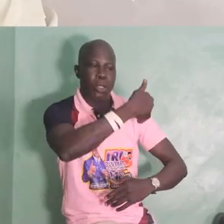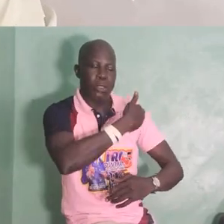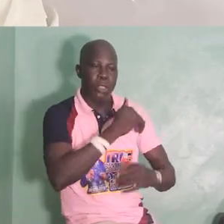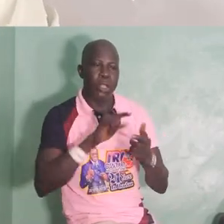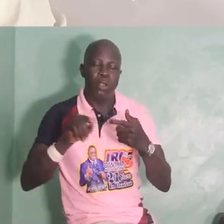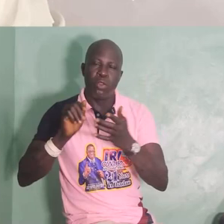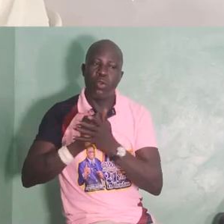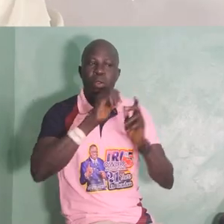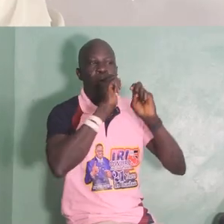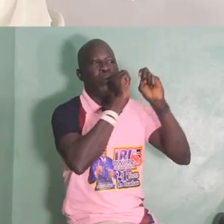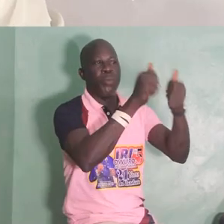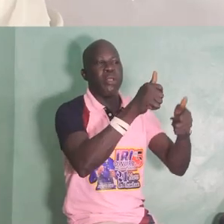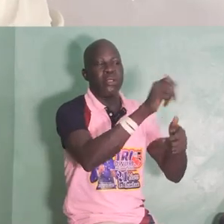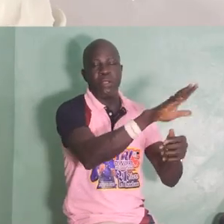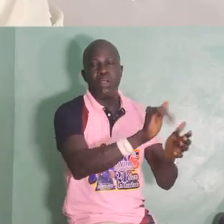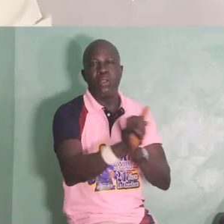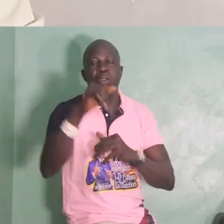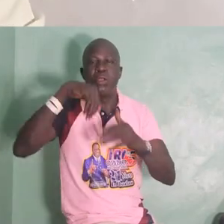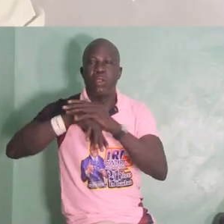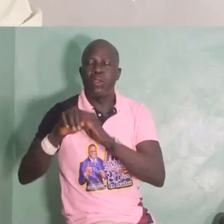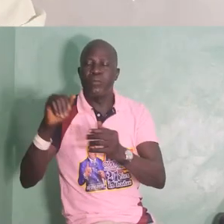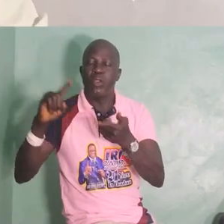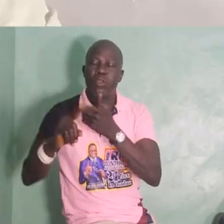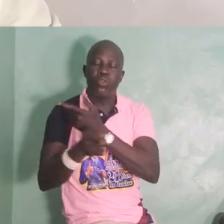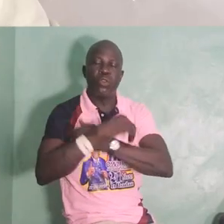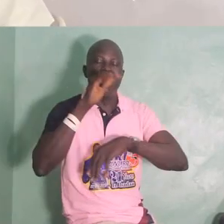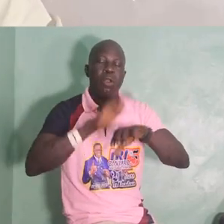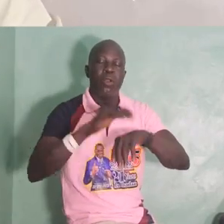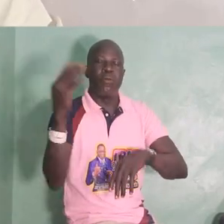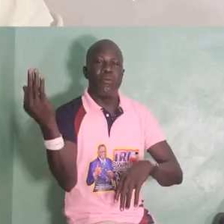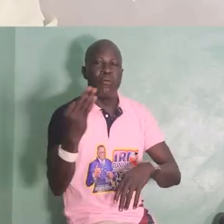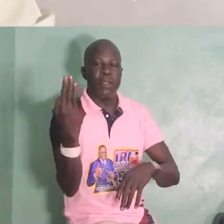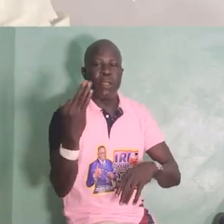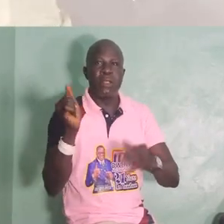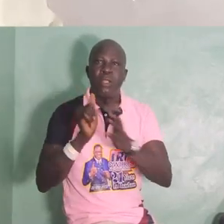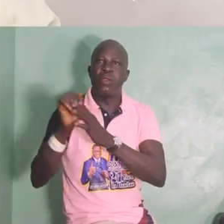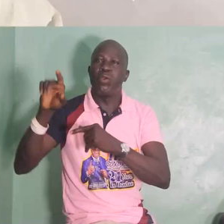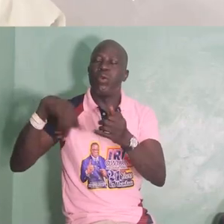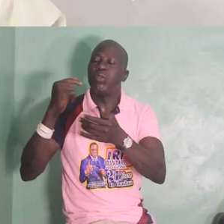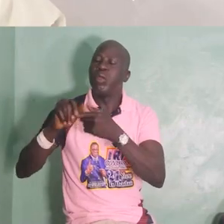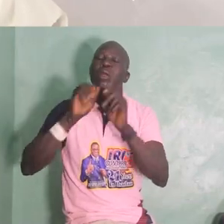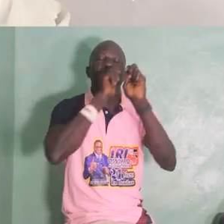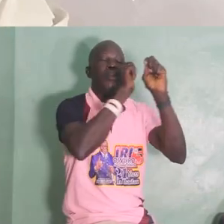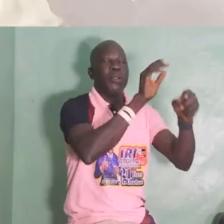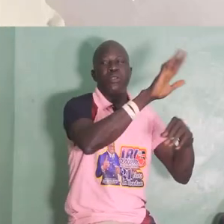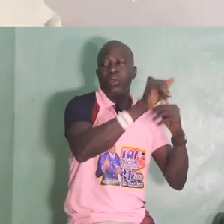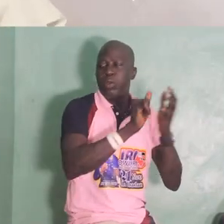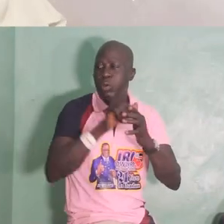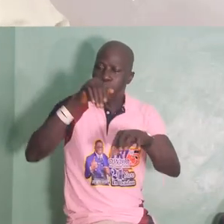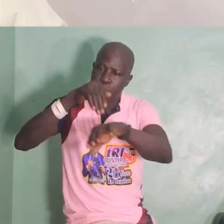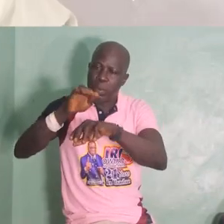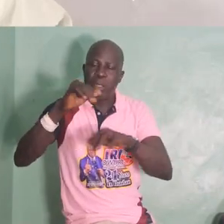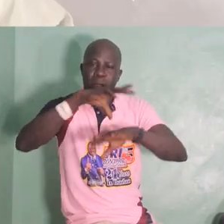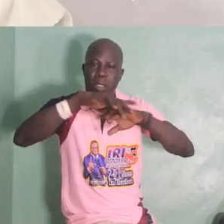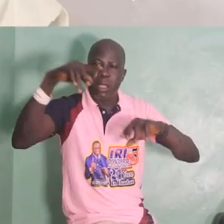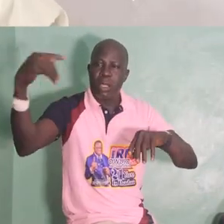it in your heart. O fe ta woli lo re. To bless the prophet. Ni ayajo ni Friday. In a day like this, ojo Jimo. O fe ta woli lo re. You want to bless the prophet. O fe se da mewo fe